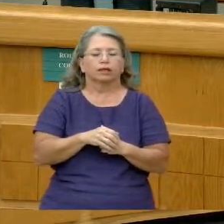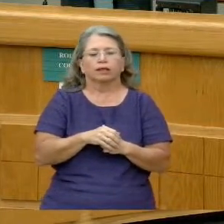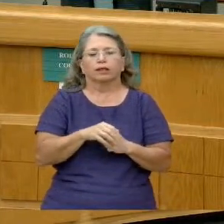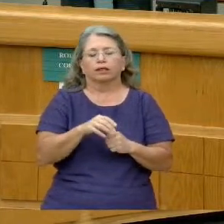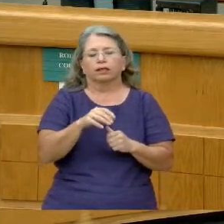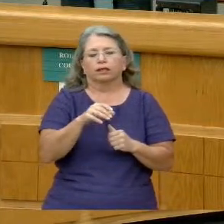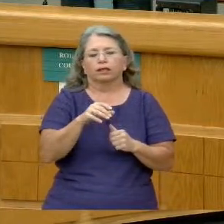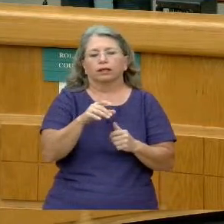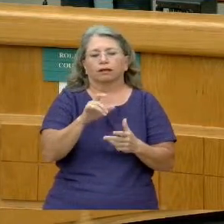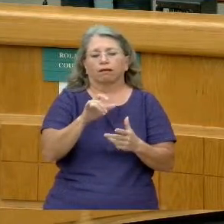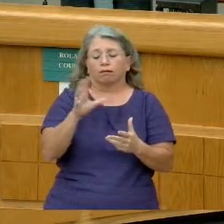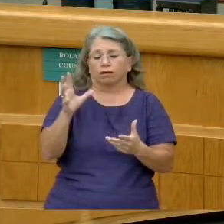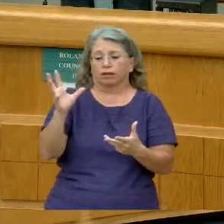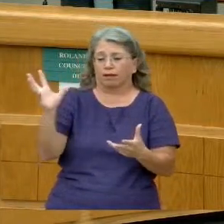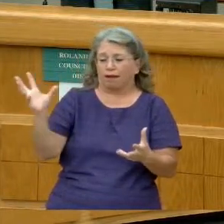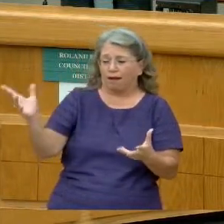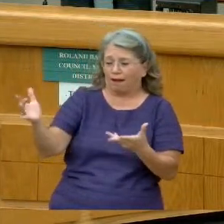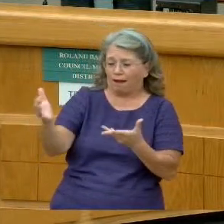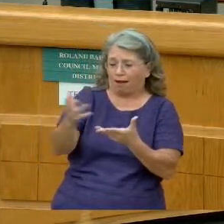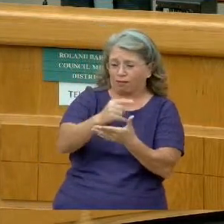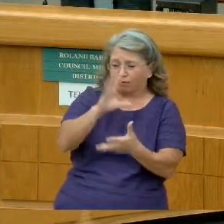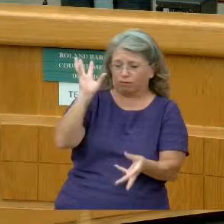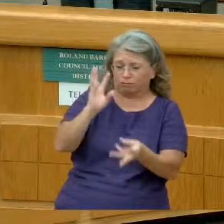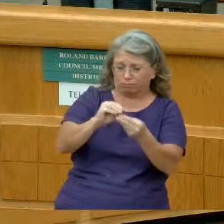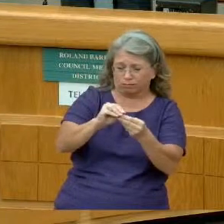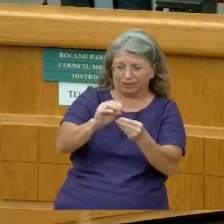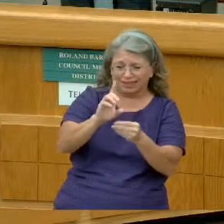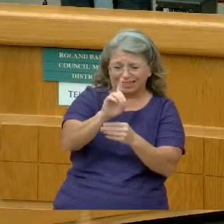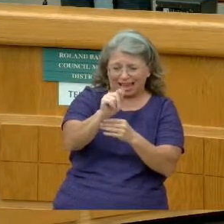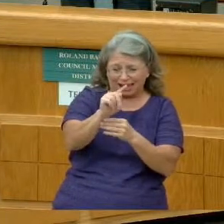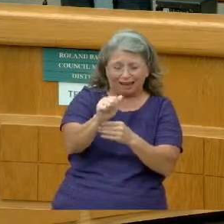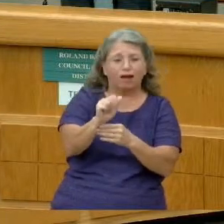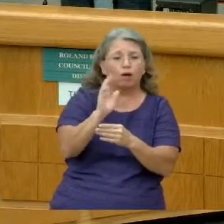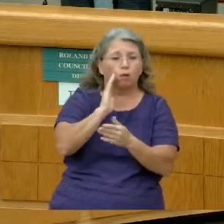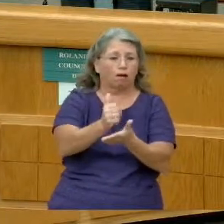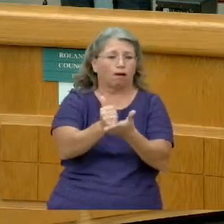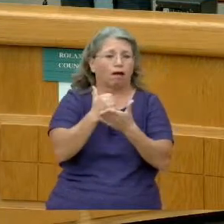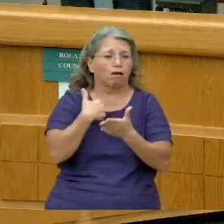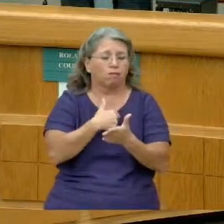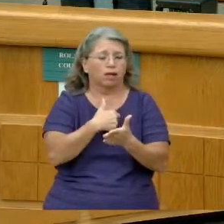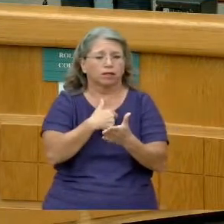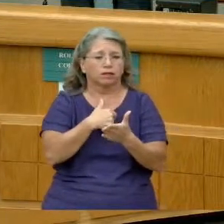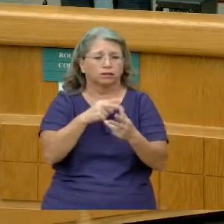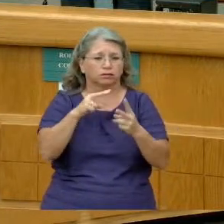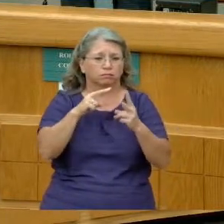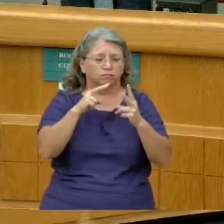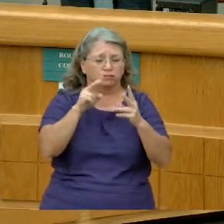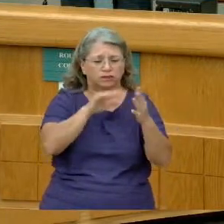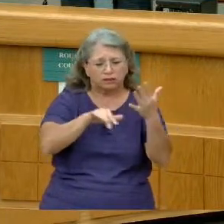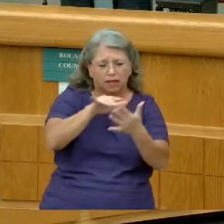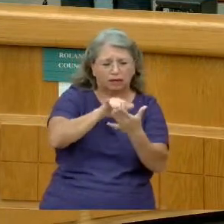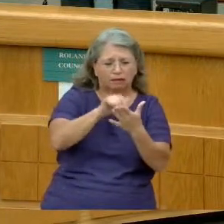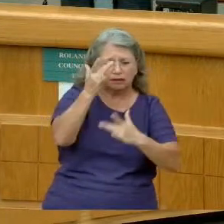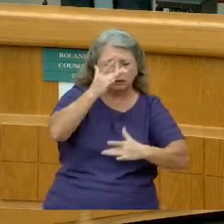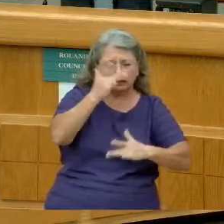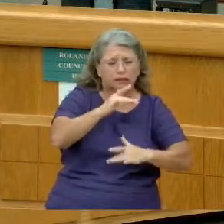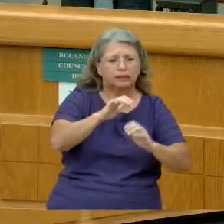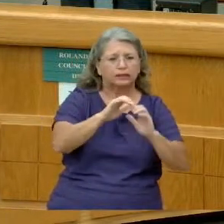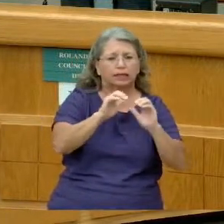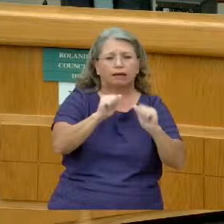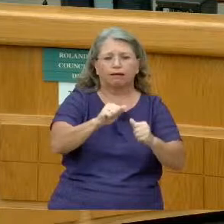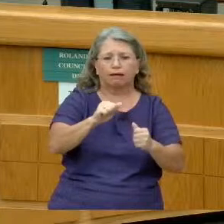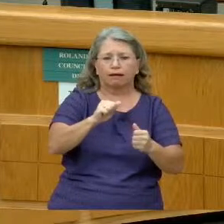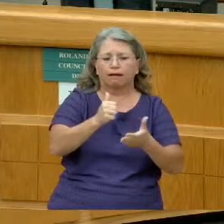disease as we continue to try and stop the progression of the disease. As the impact of COVID-19 continues